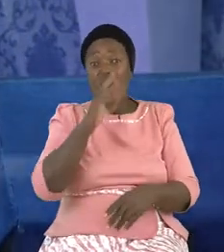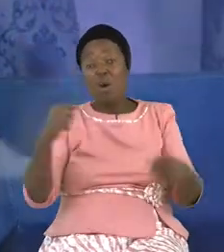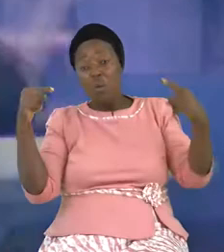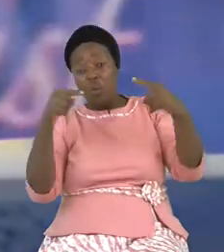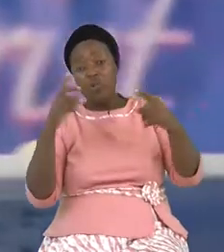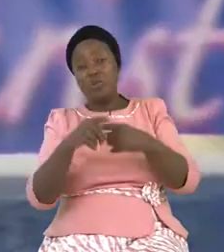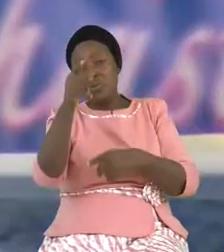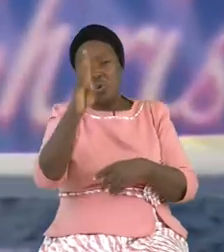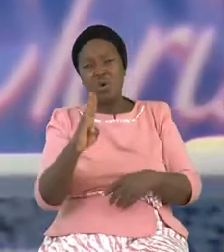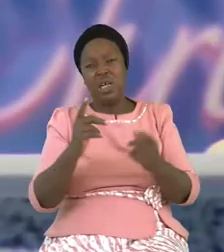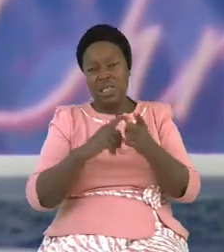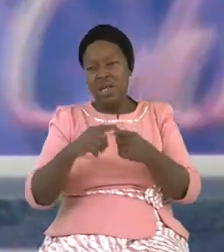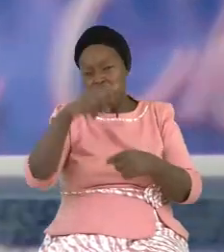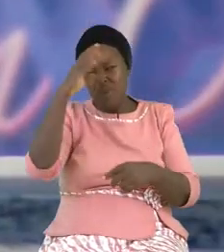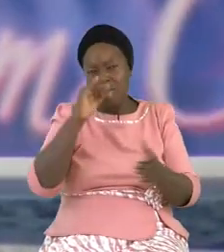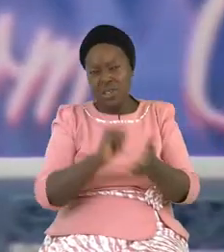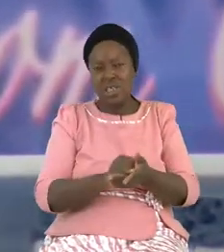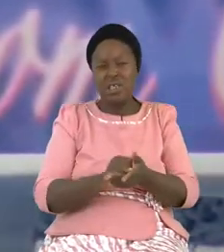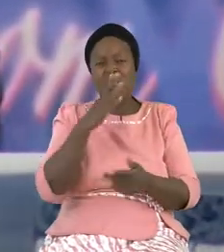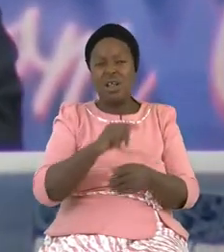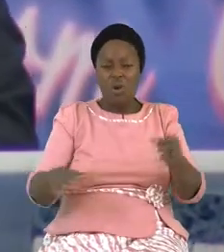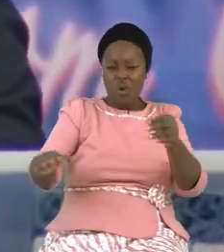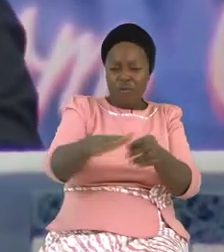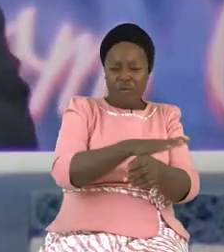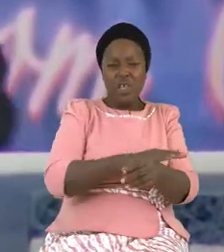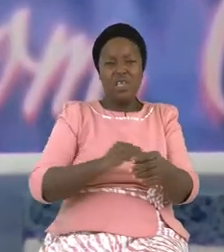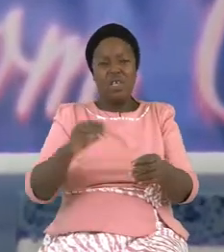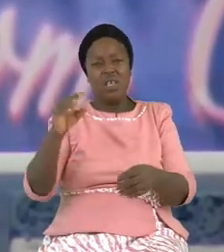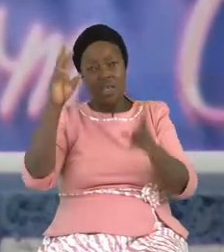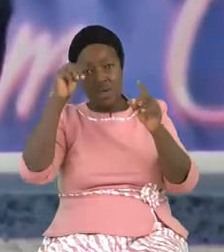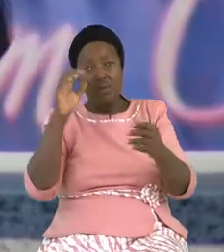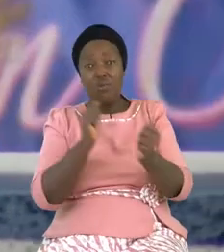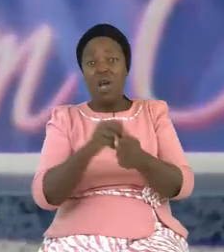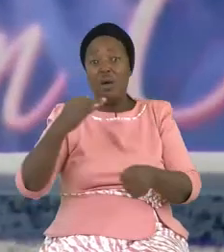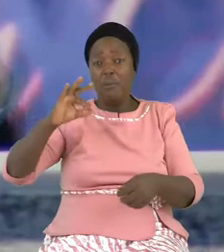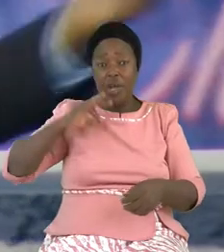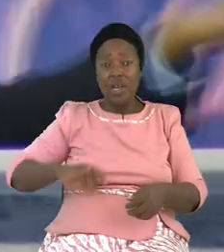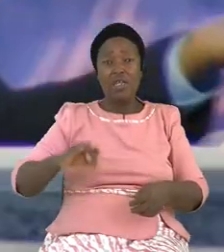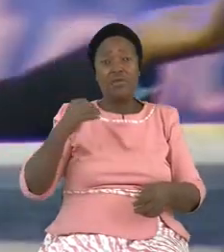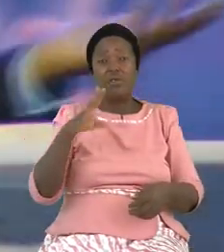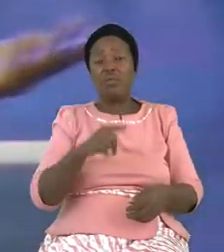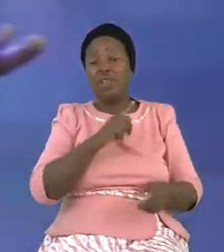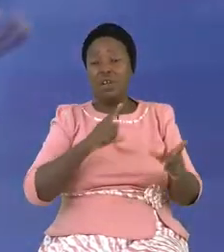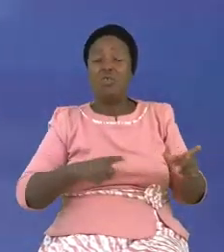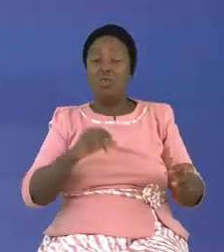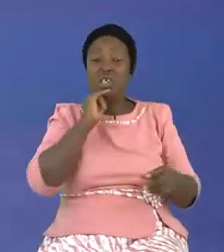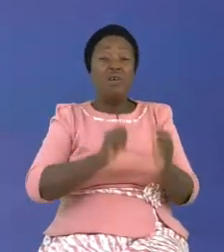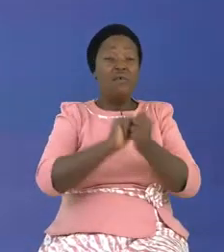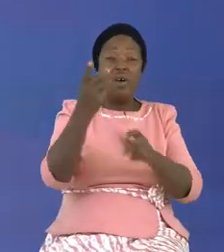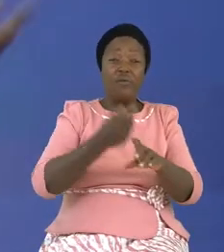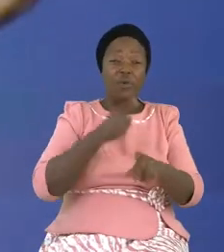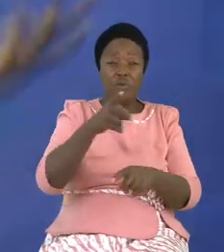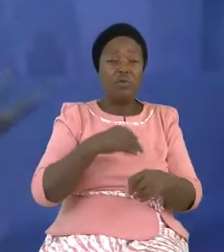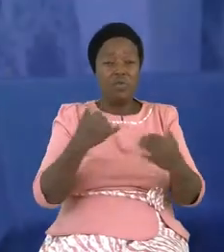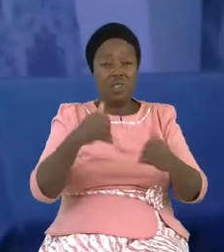because of that, the loading with the benefits of the Lord far from you. But tonight, as you say, what